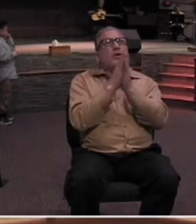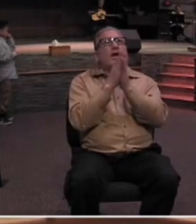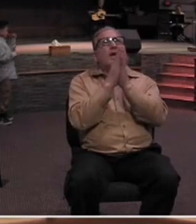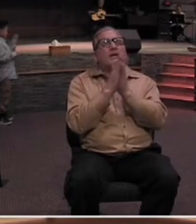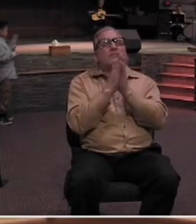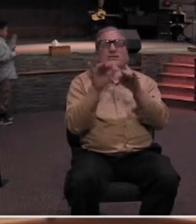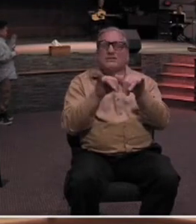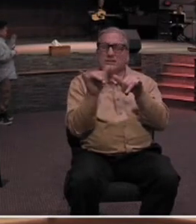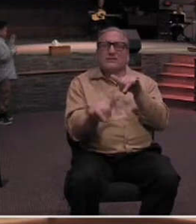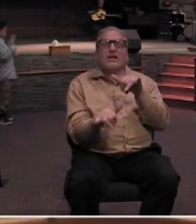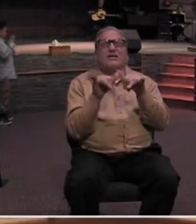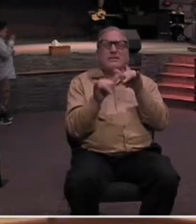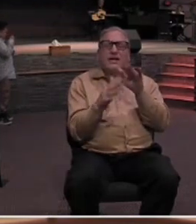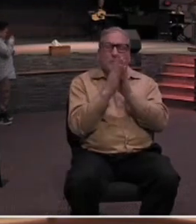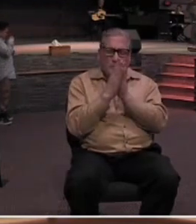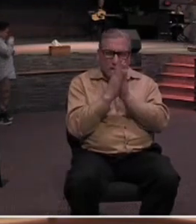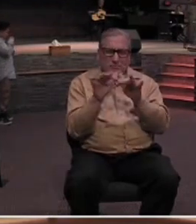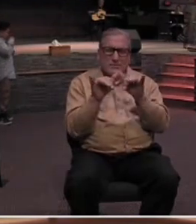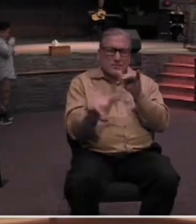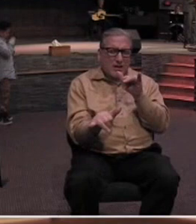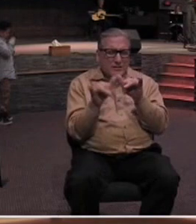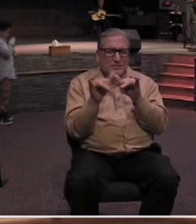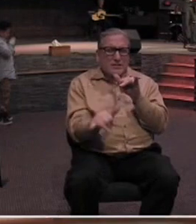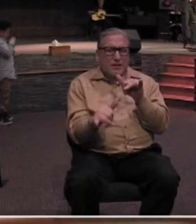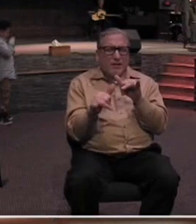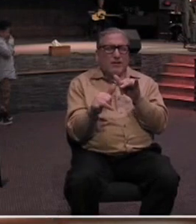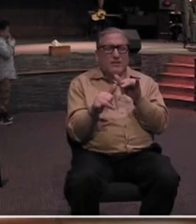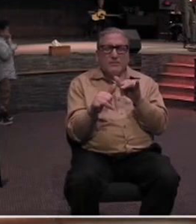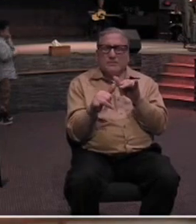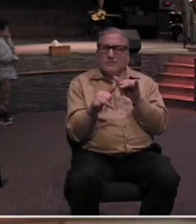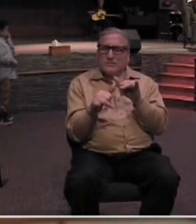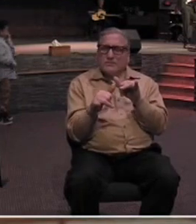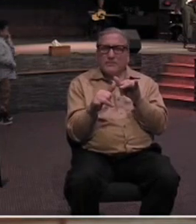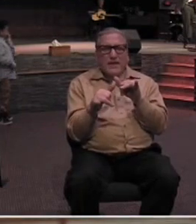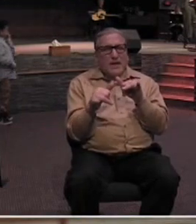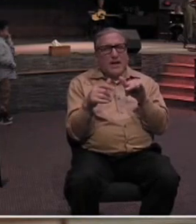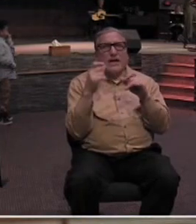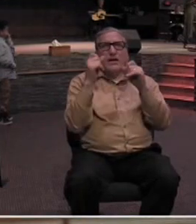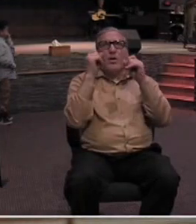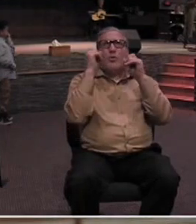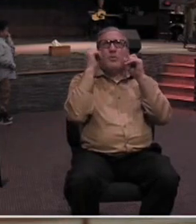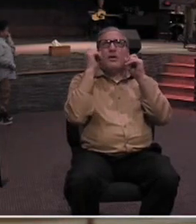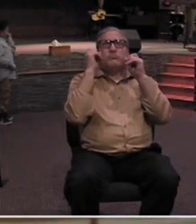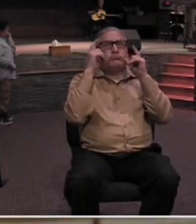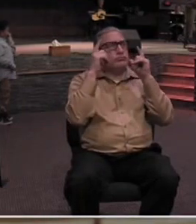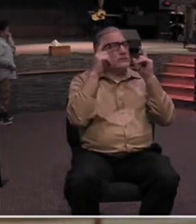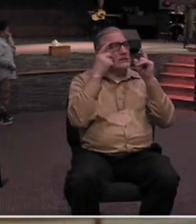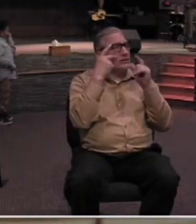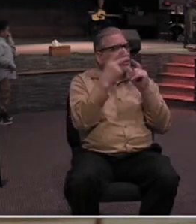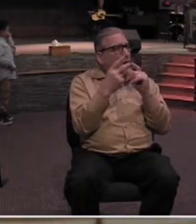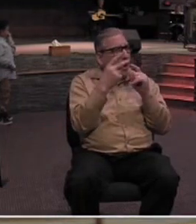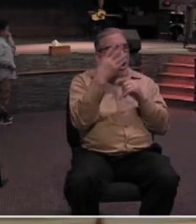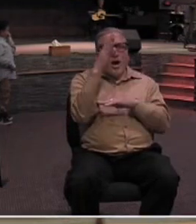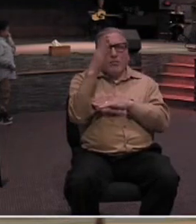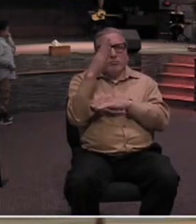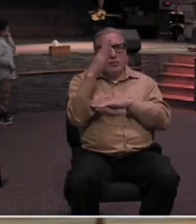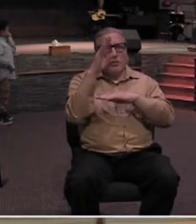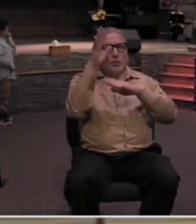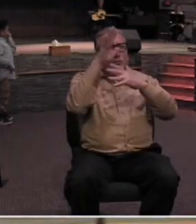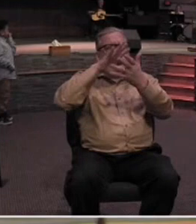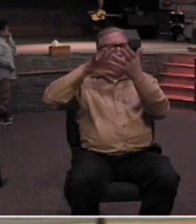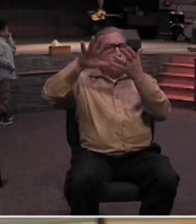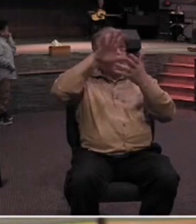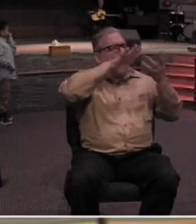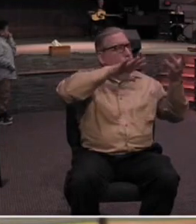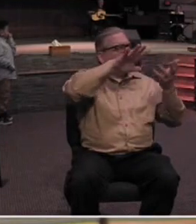there. As it was time to get ready to go, I opened up my eyes, and I saw a blue haze. Sister C. Graves, we love